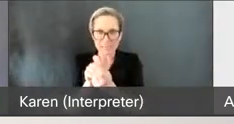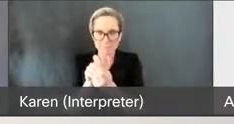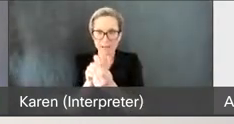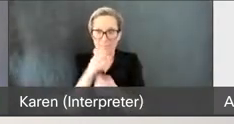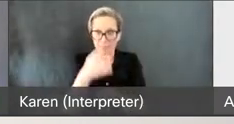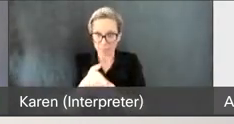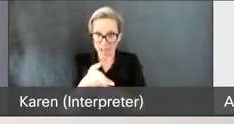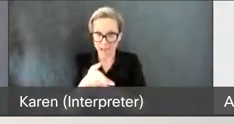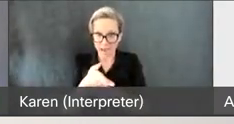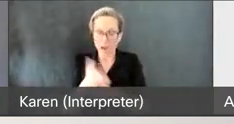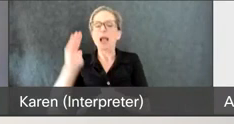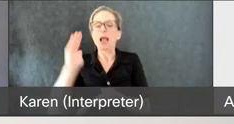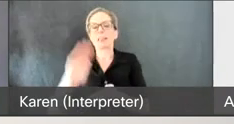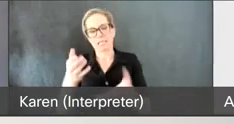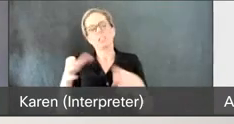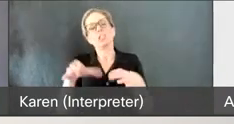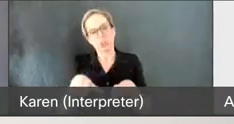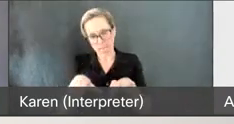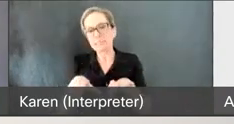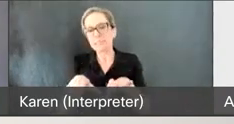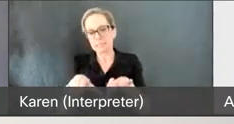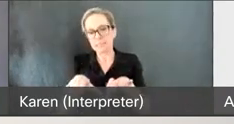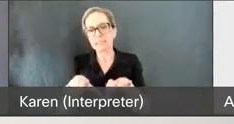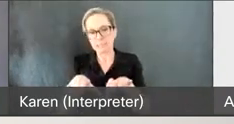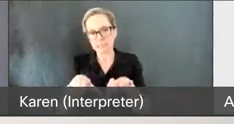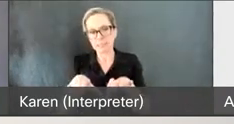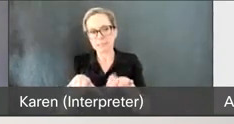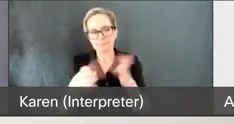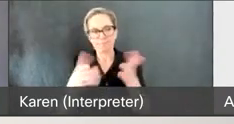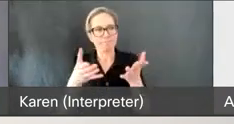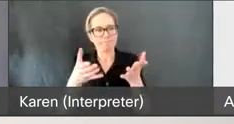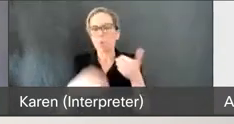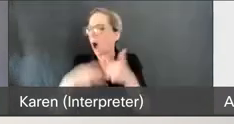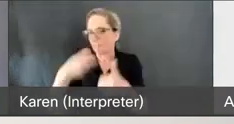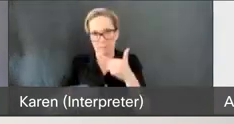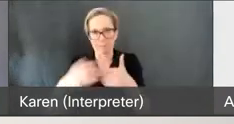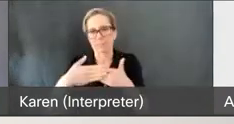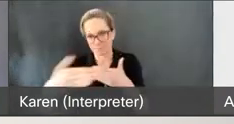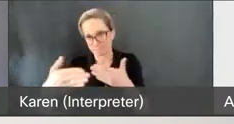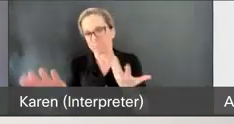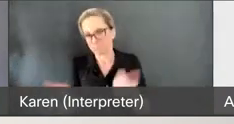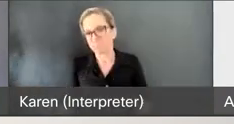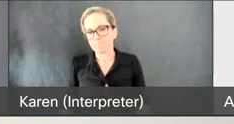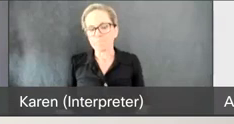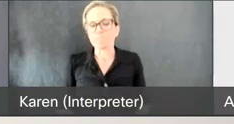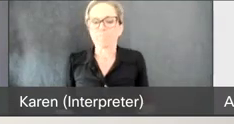less likely you are to have any kinds of problems down the road.